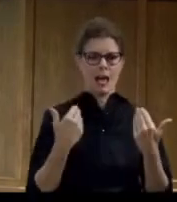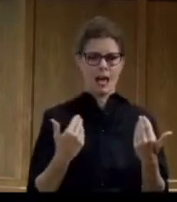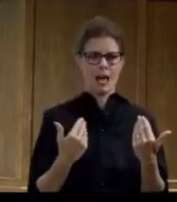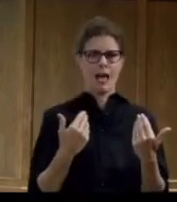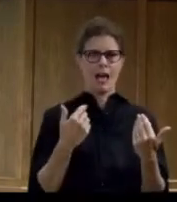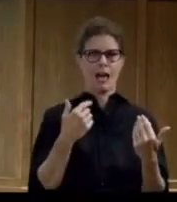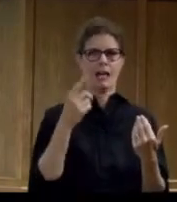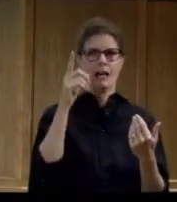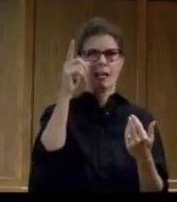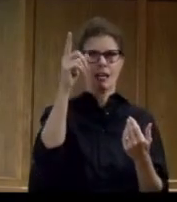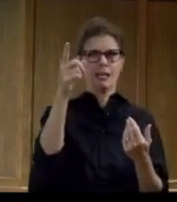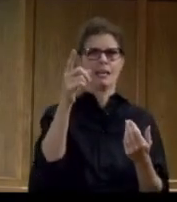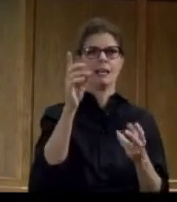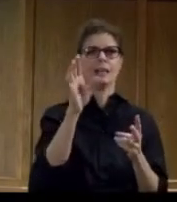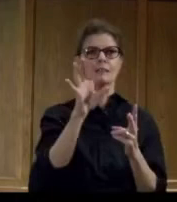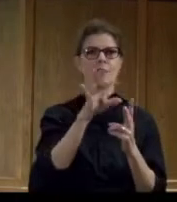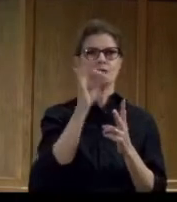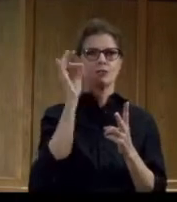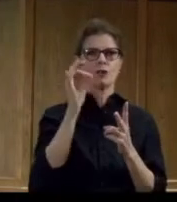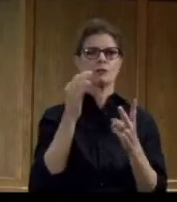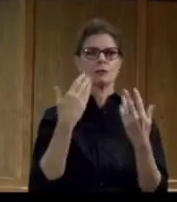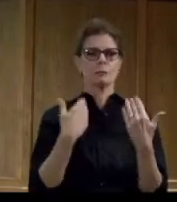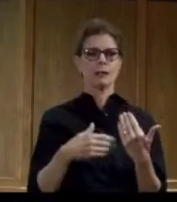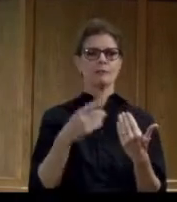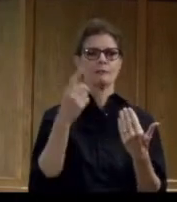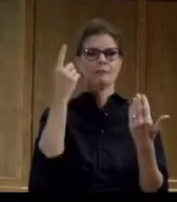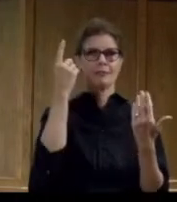I have been chosen. Say it one more